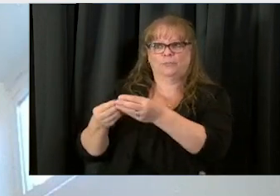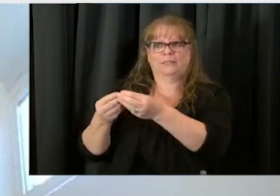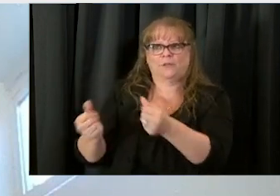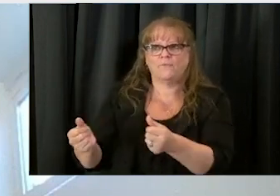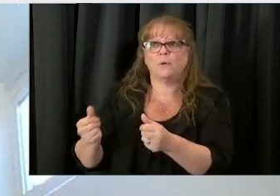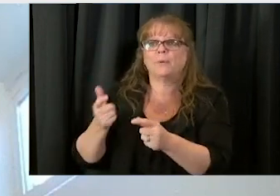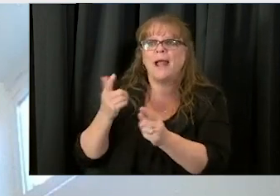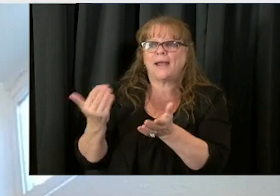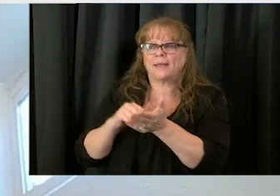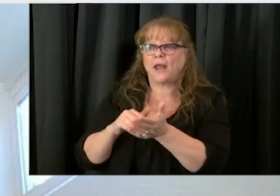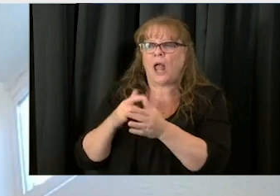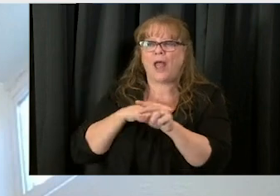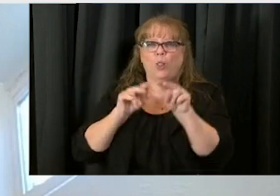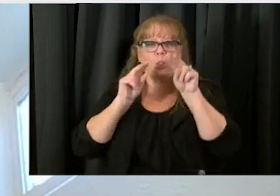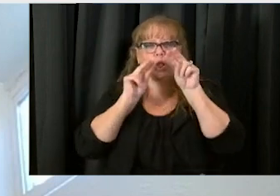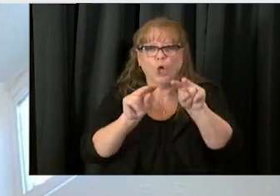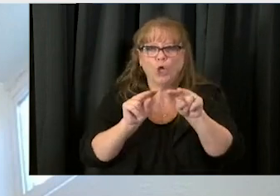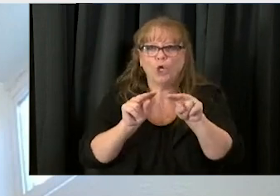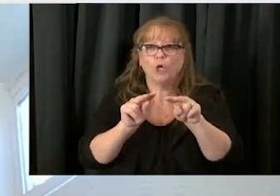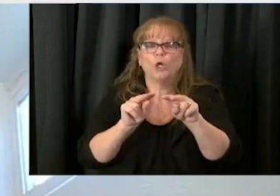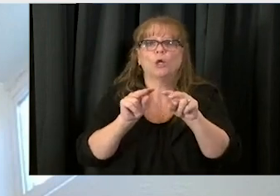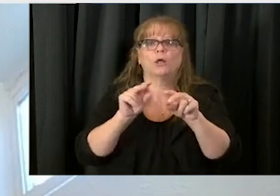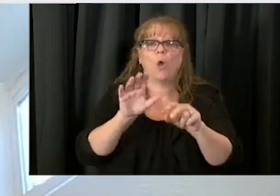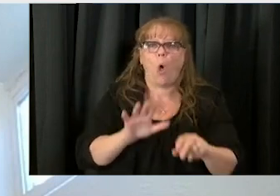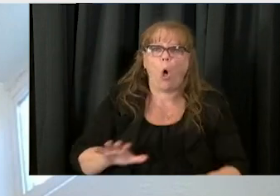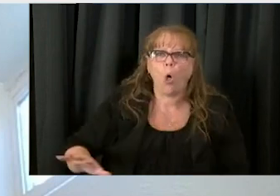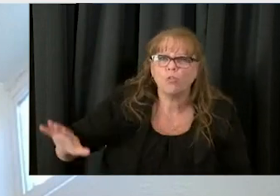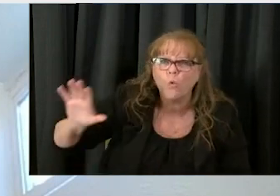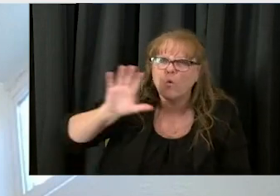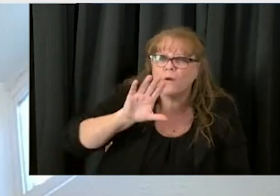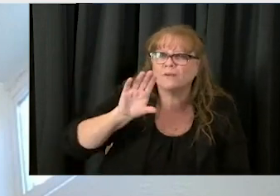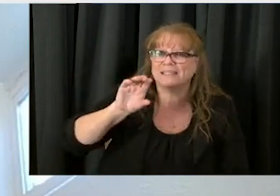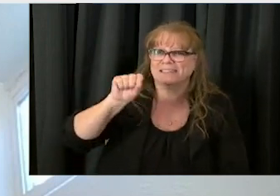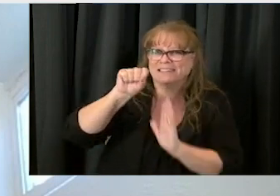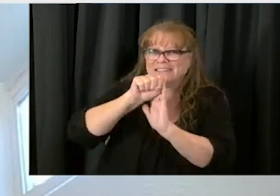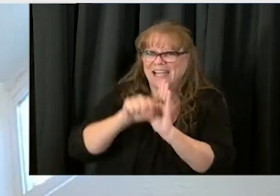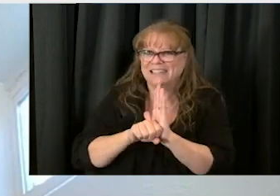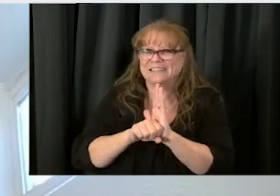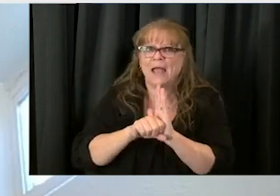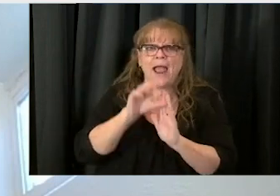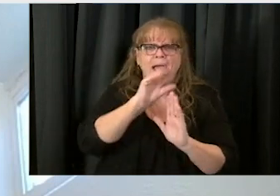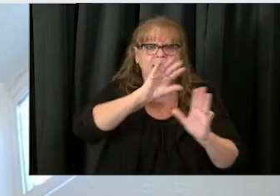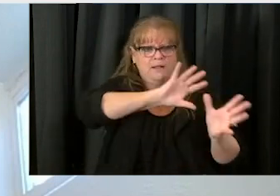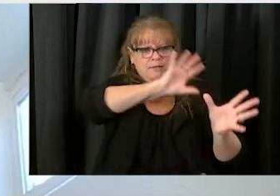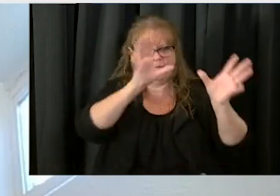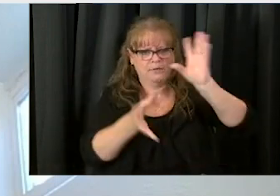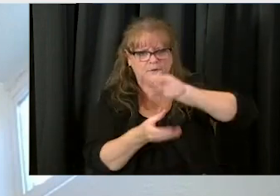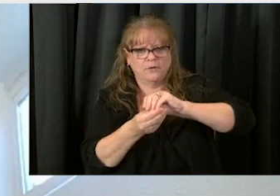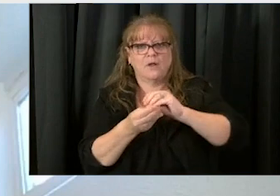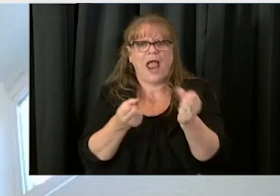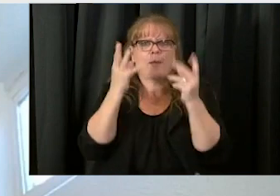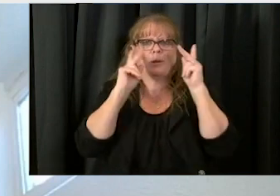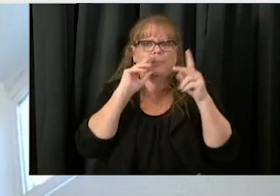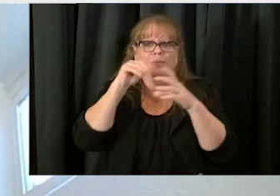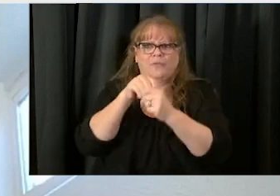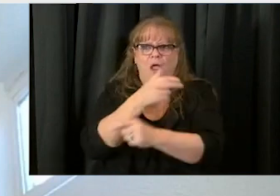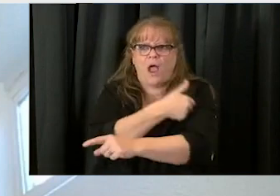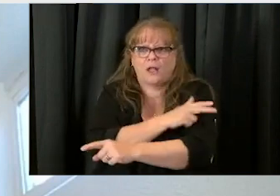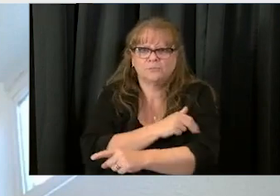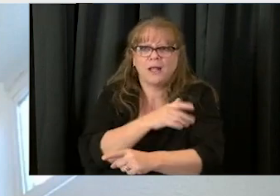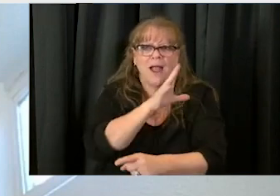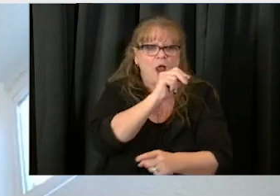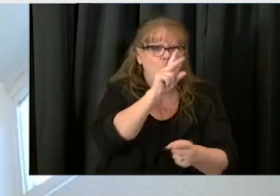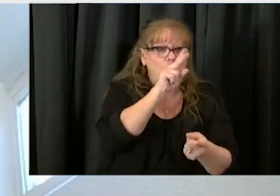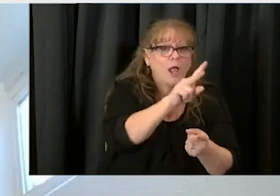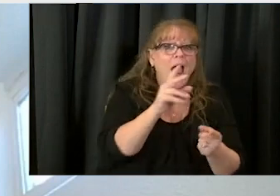significant amount of hospital beds, both general beds and ICU beds across the state. And while we know that our healthcare workers are